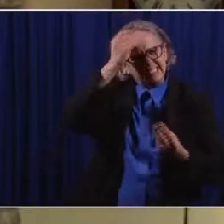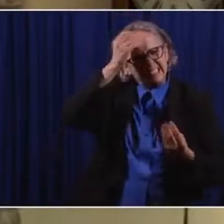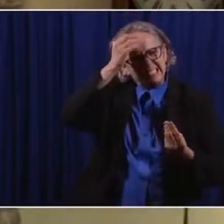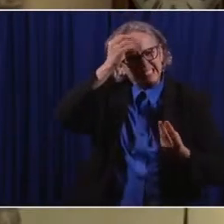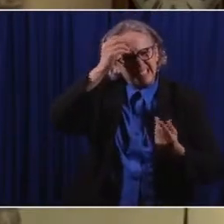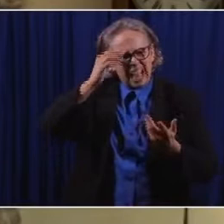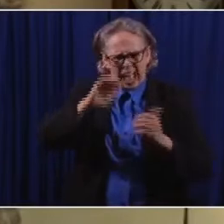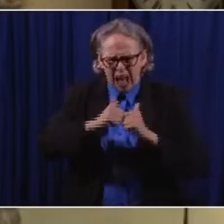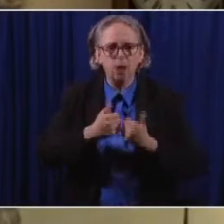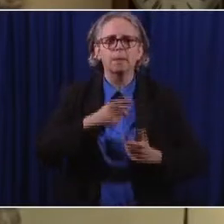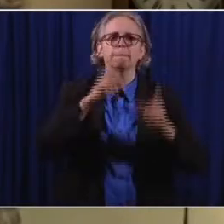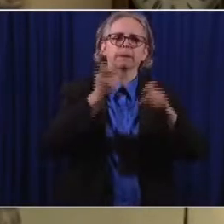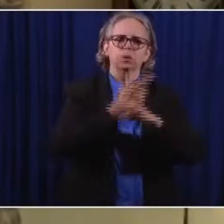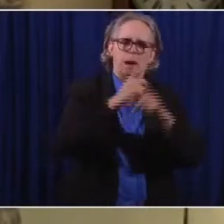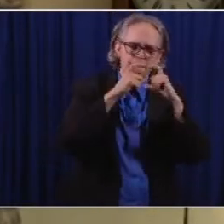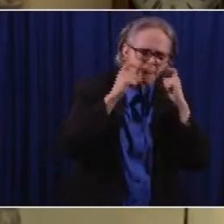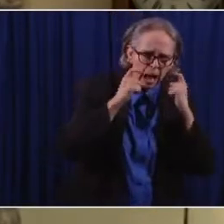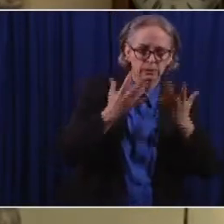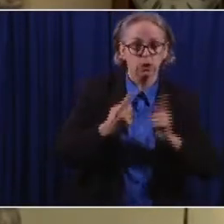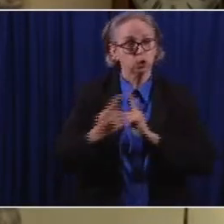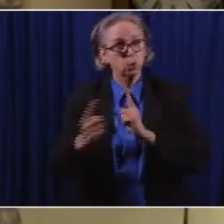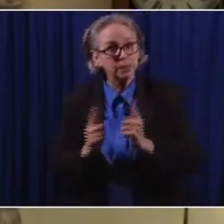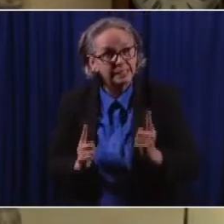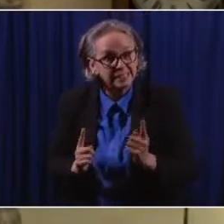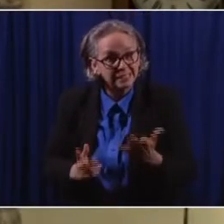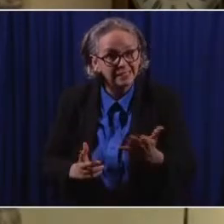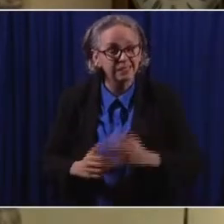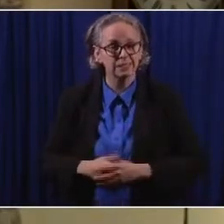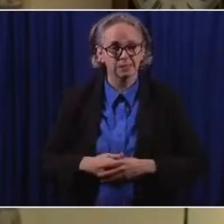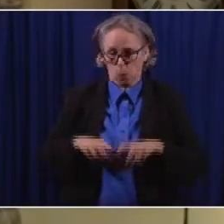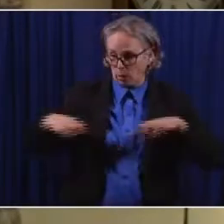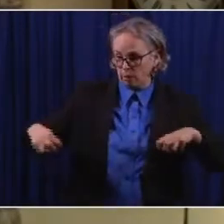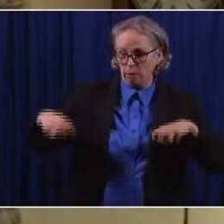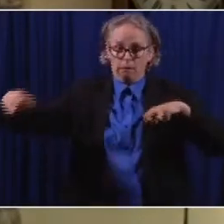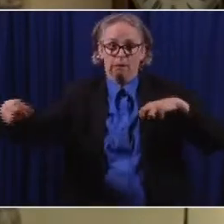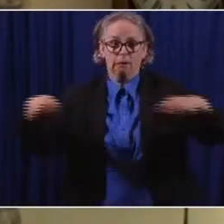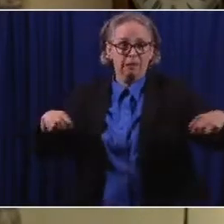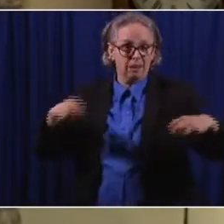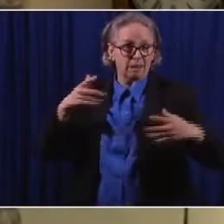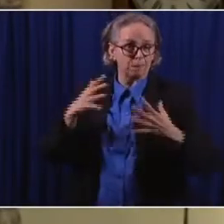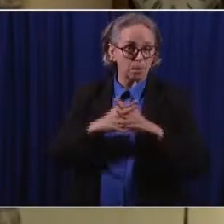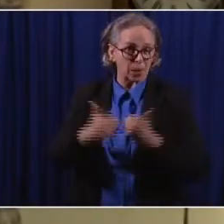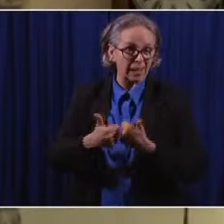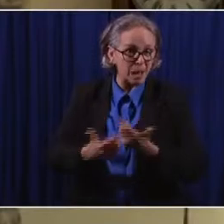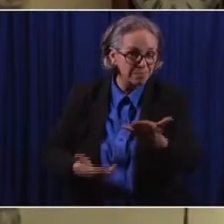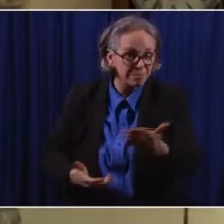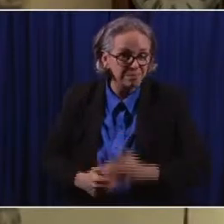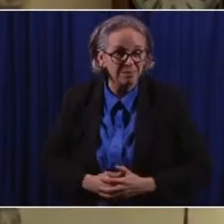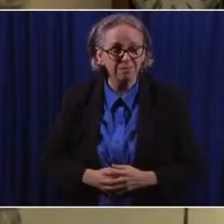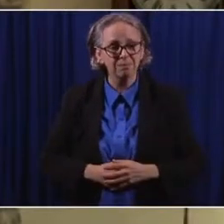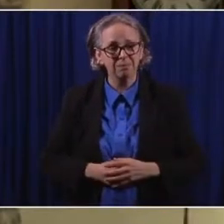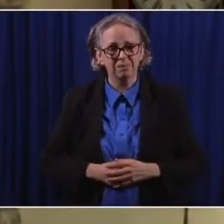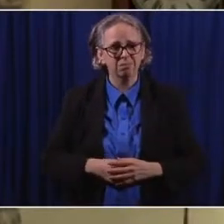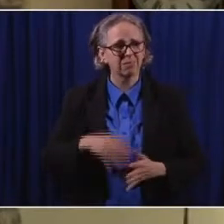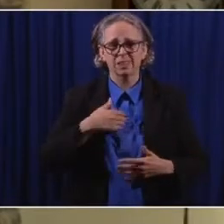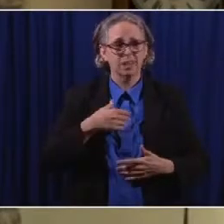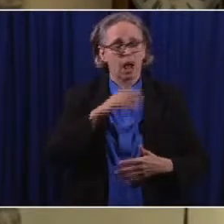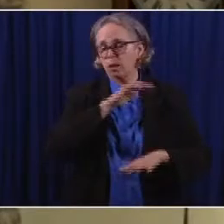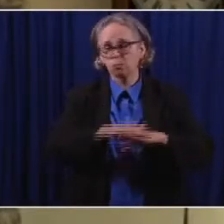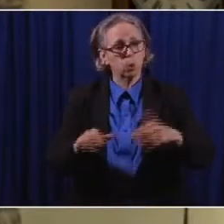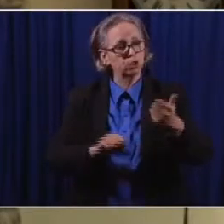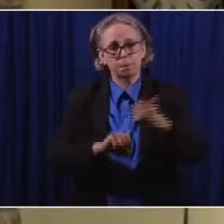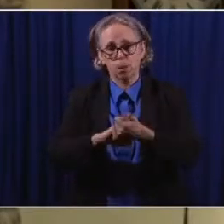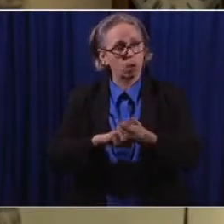social distance are very, very necessary. So, no, I certainly do not support that. We have